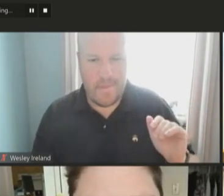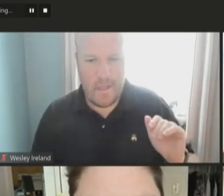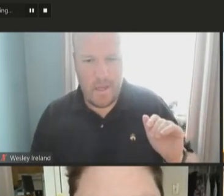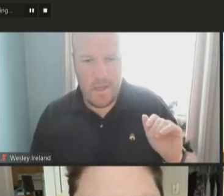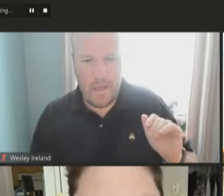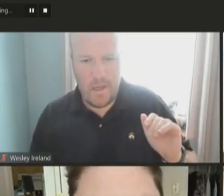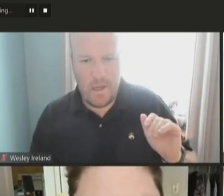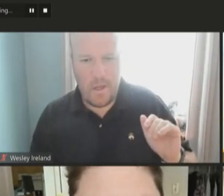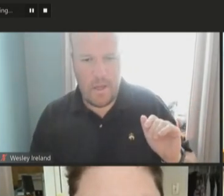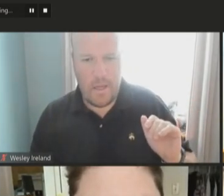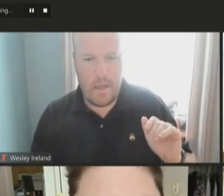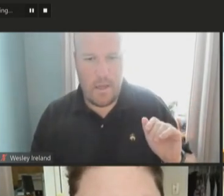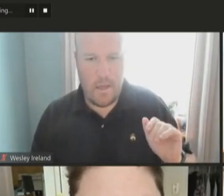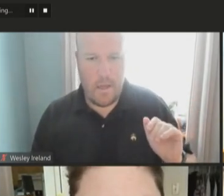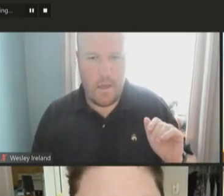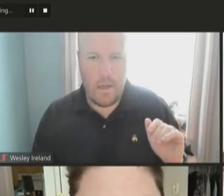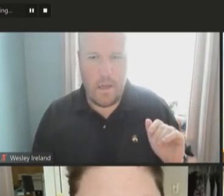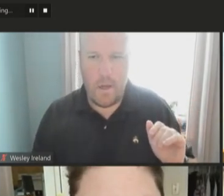night. Okay.